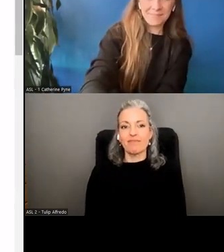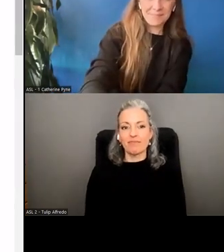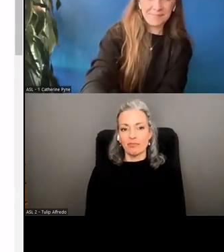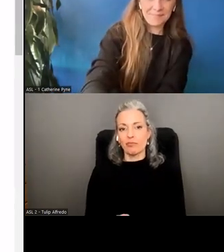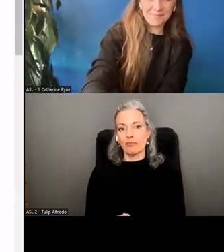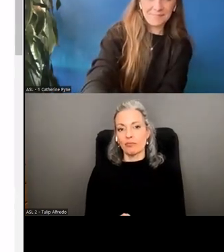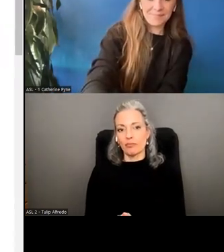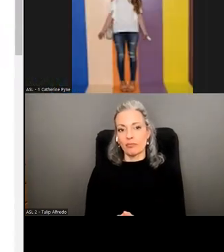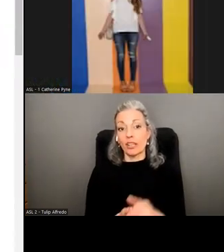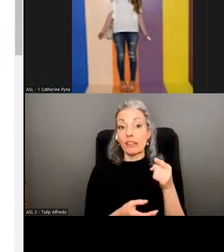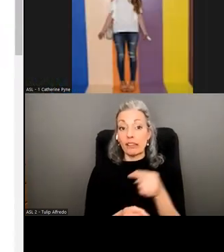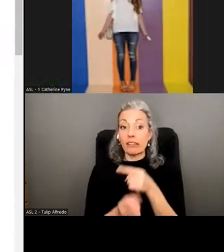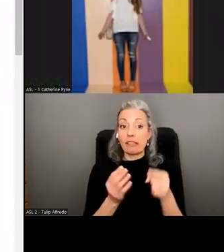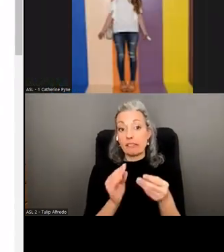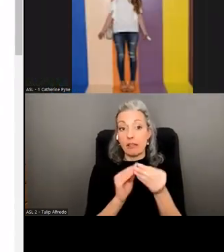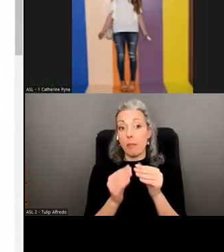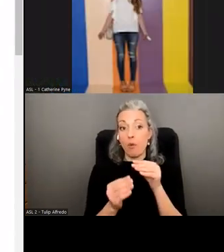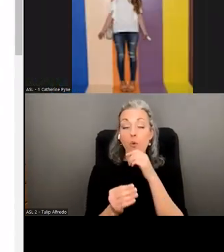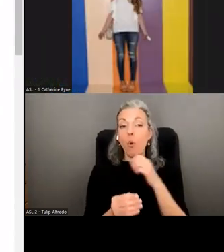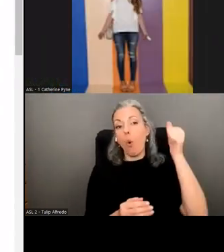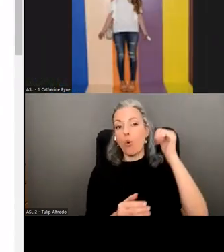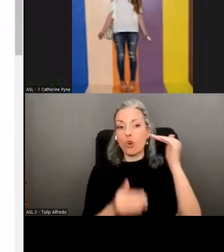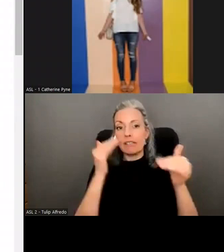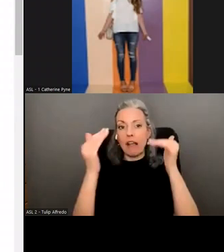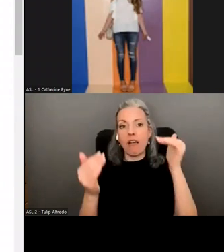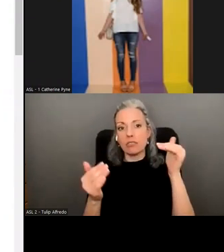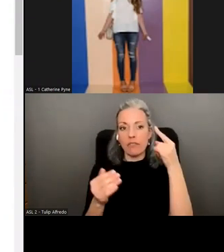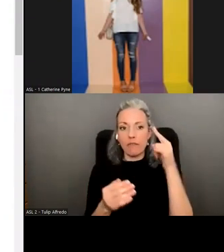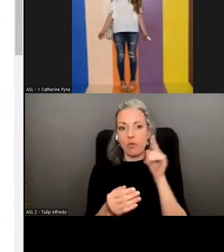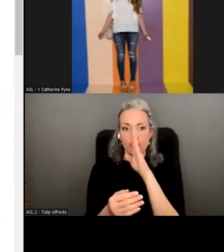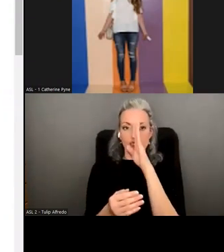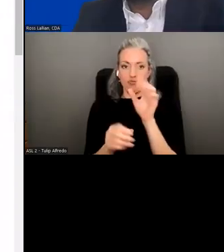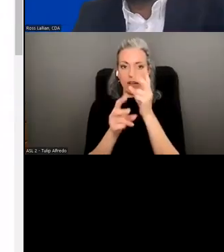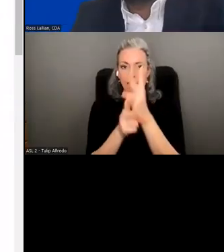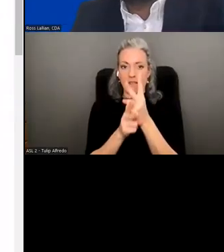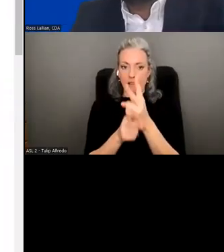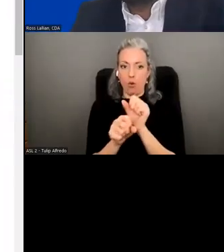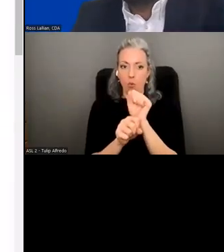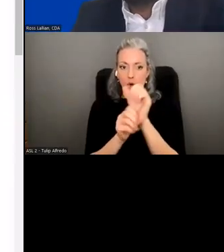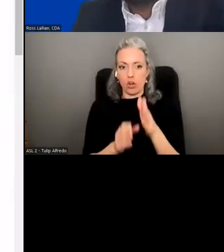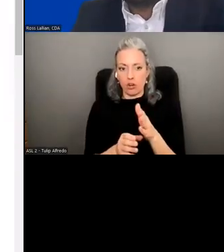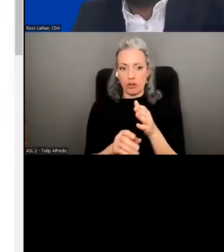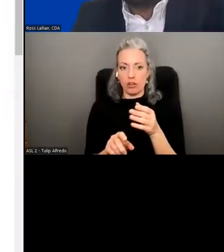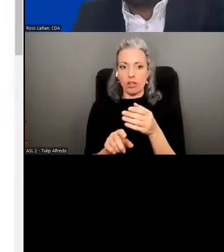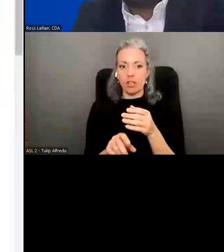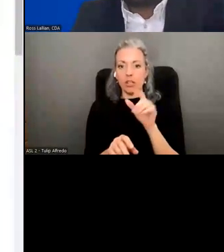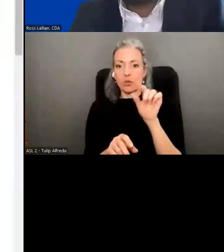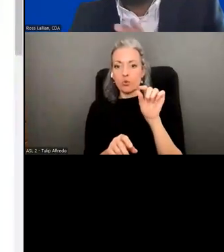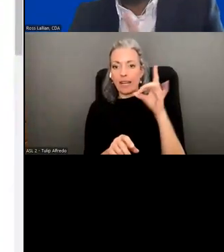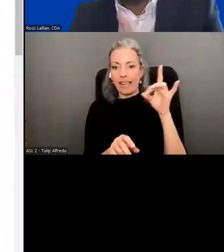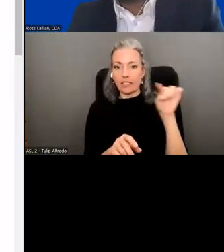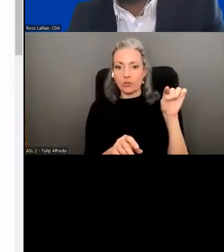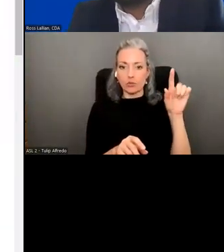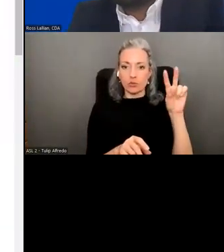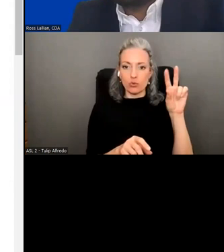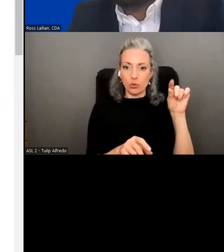And so these are the number of older adults per direct care worker. And we have data from 2018 to 2022. The baseline is 18.9. It